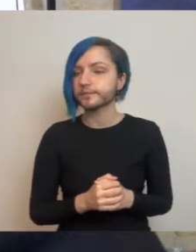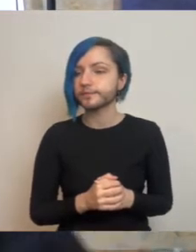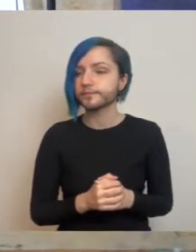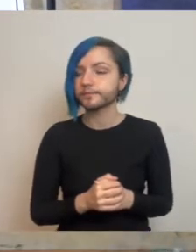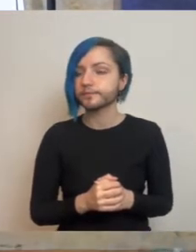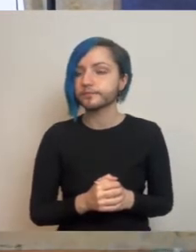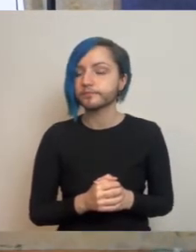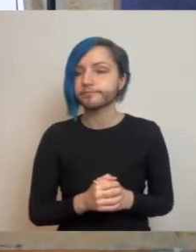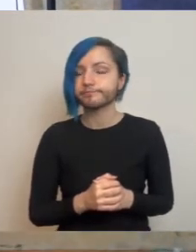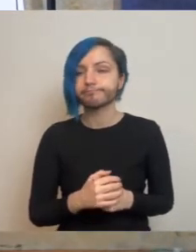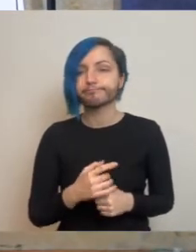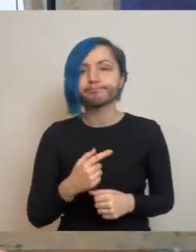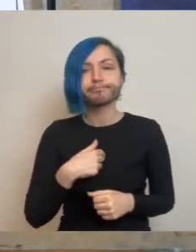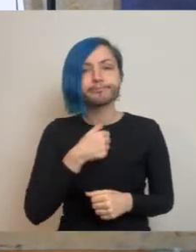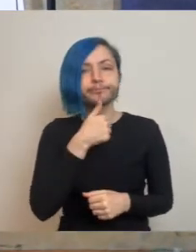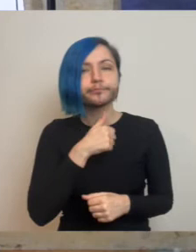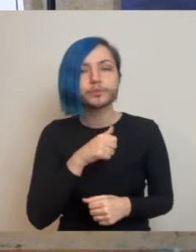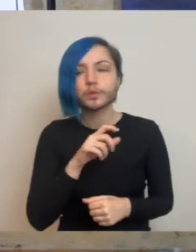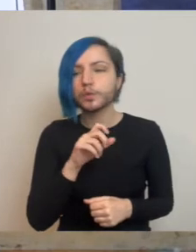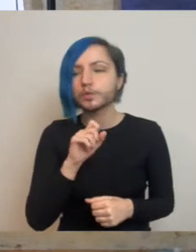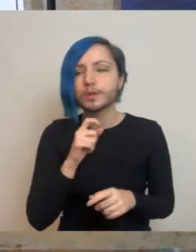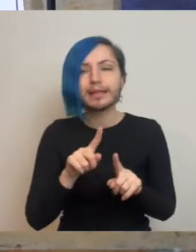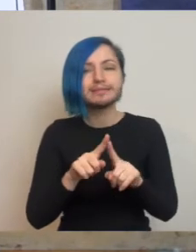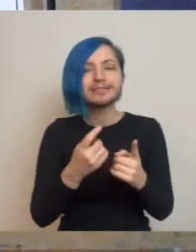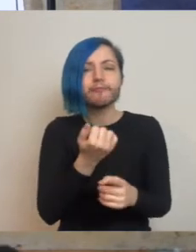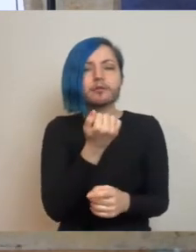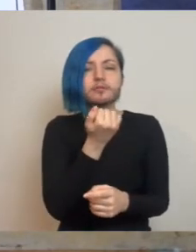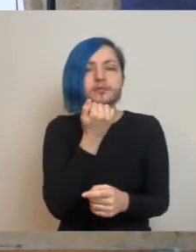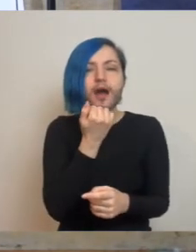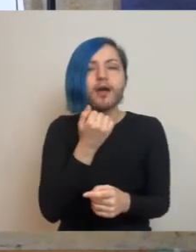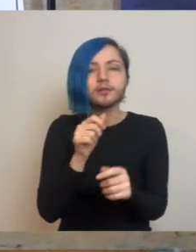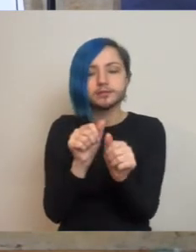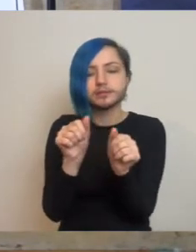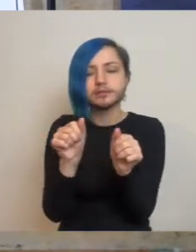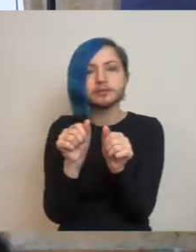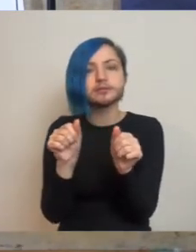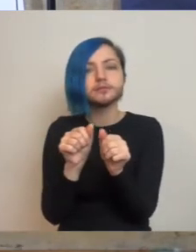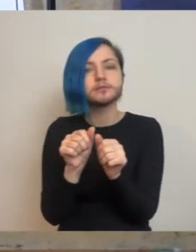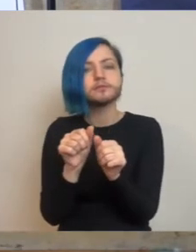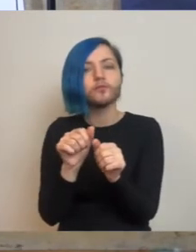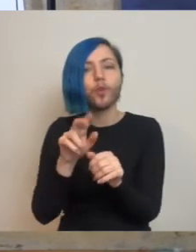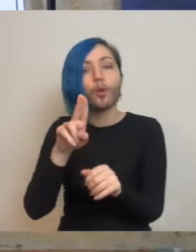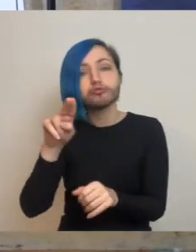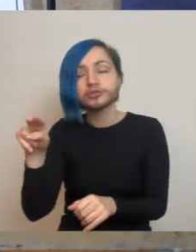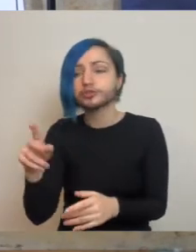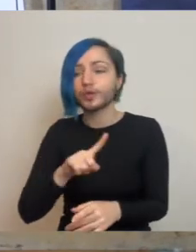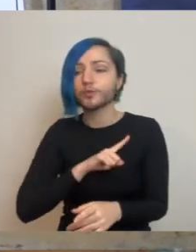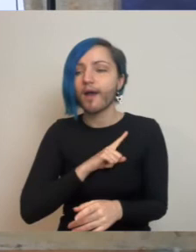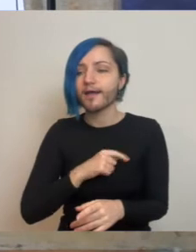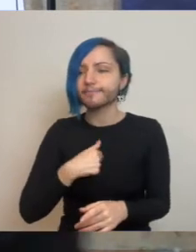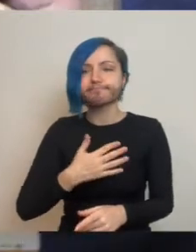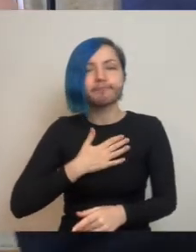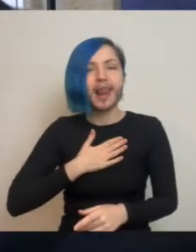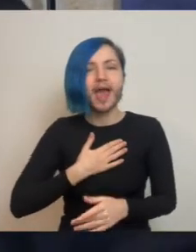And I'm gonna use different brush sizes just because I really like getting